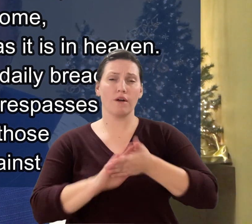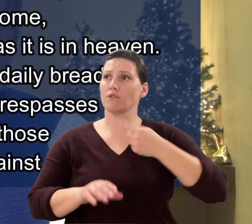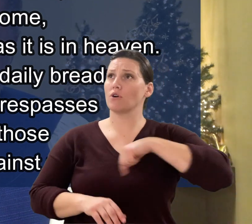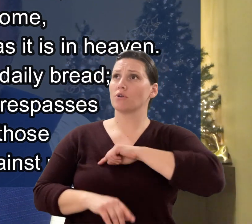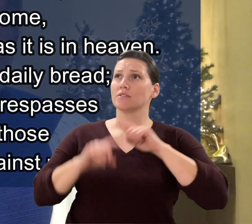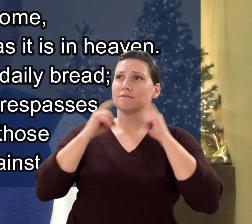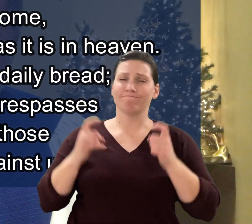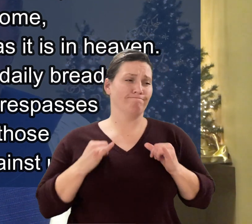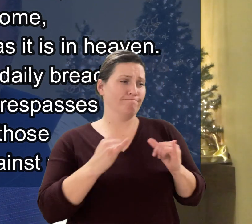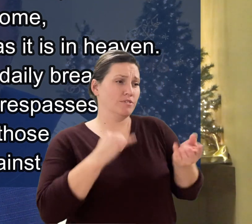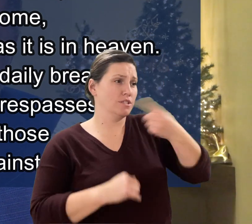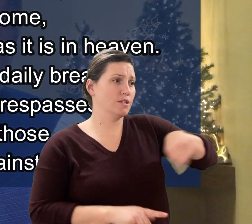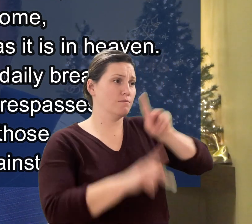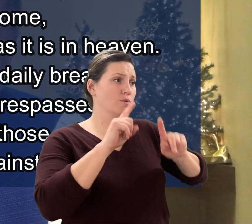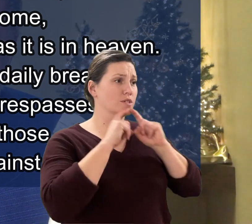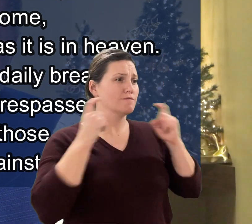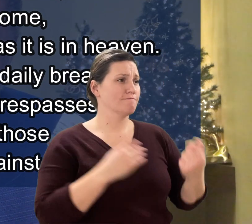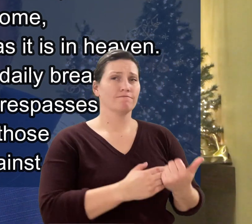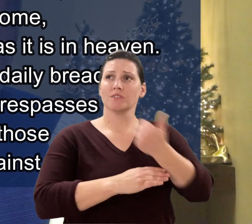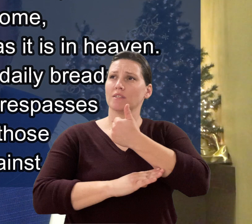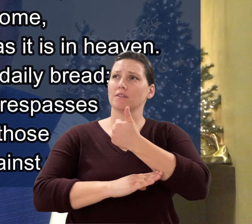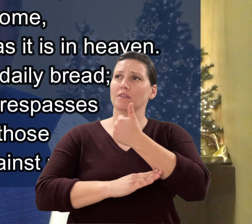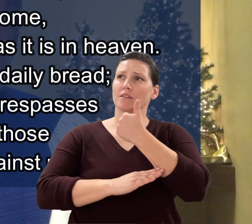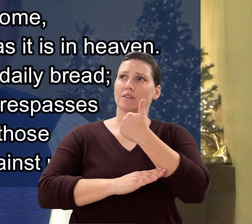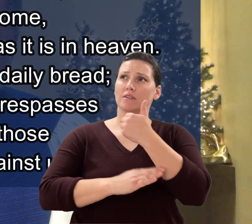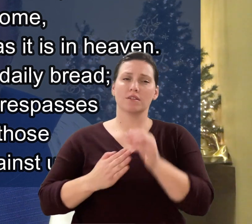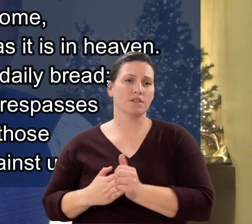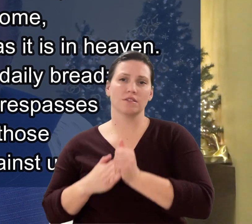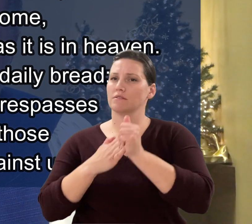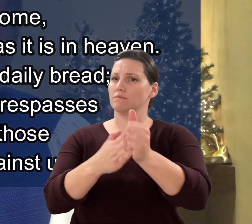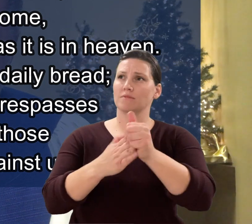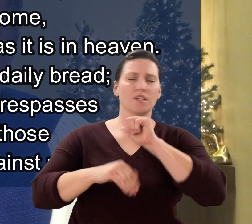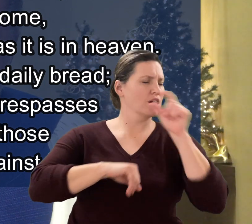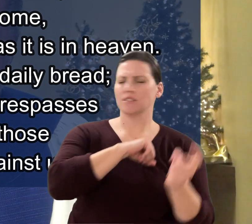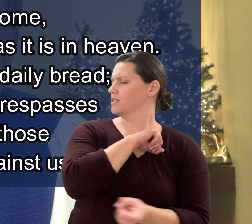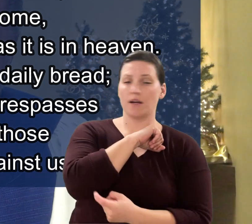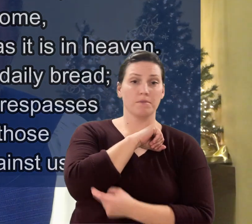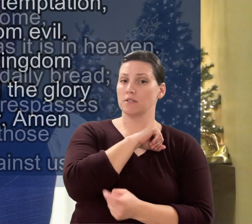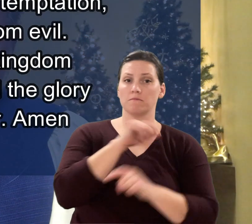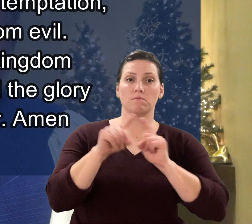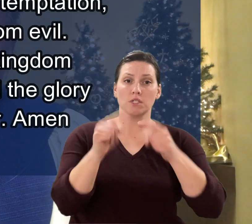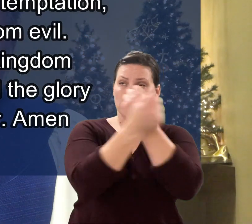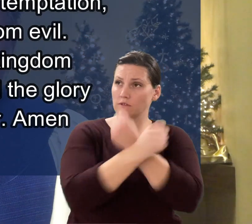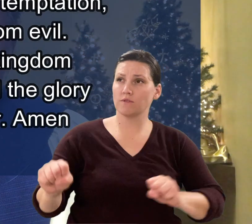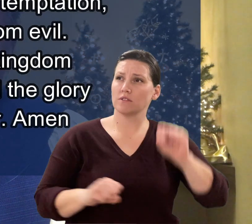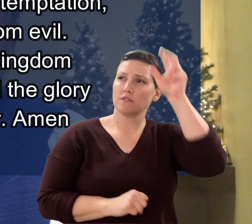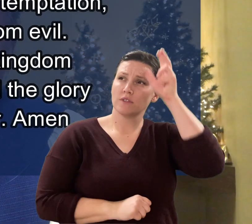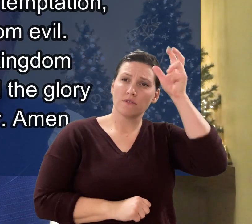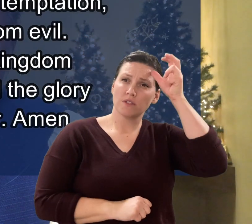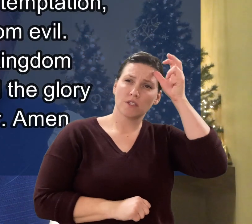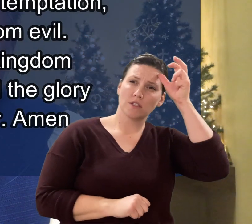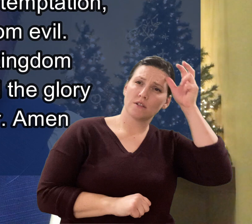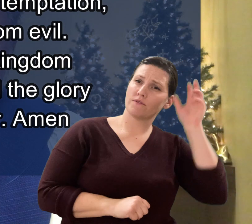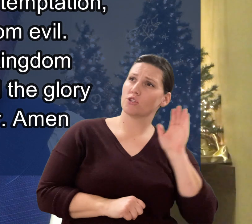bread, and forgive us our trespasses, as we forgive those who trespass against us. And lead us not